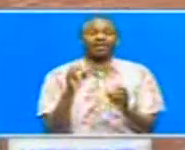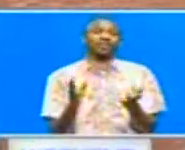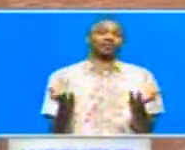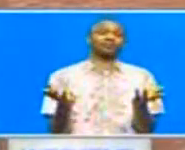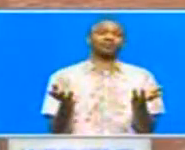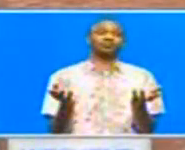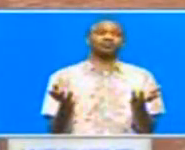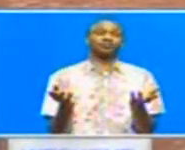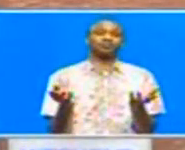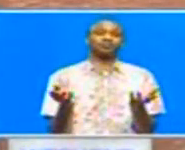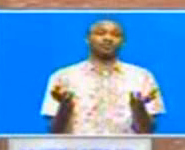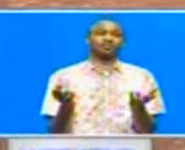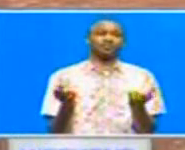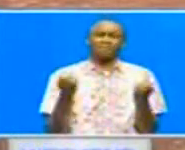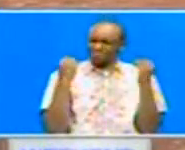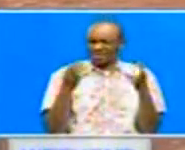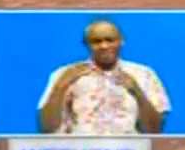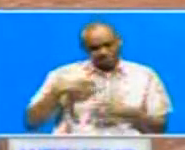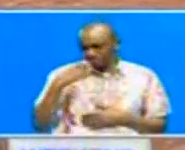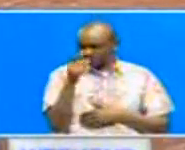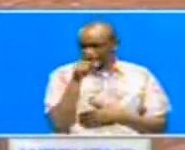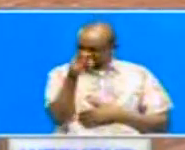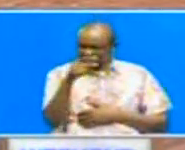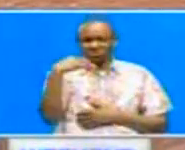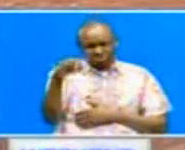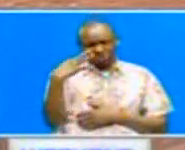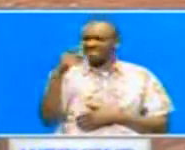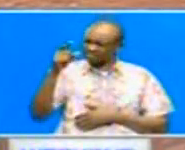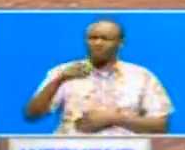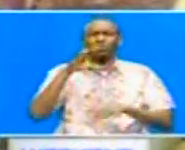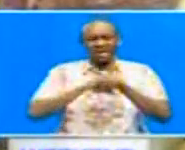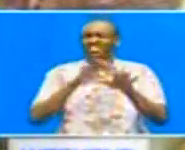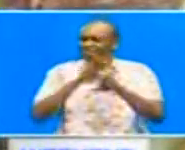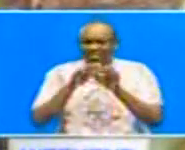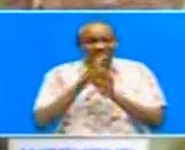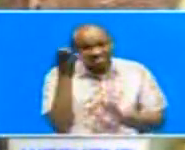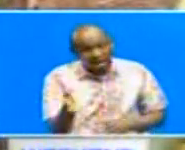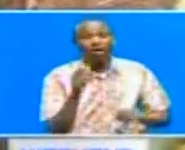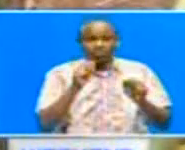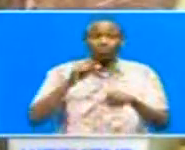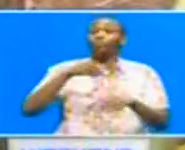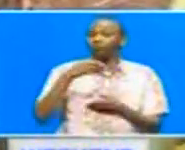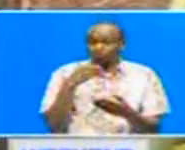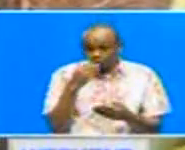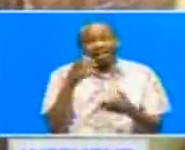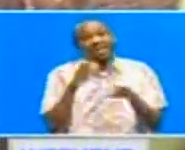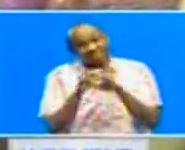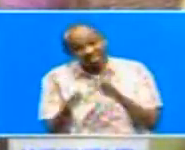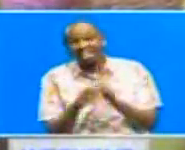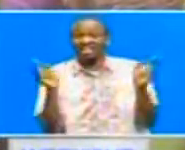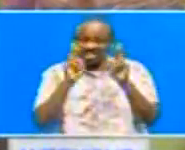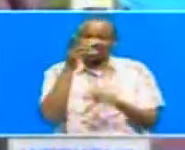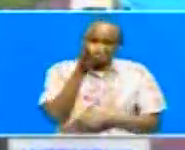completely. To many, the mamamboga kibanda is a one-stop shop where they can conveniently buy food partly prepared for